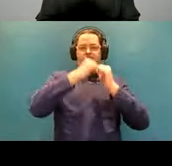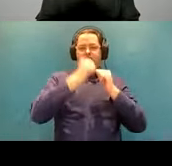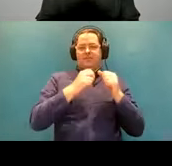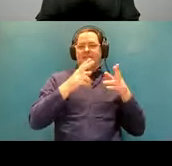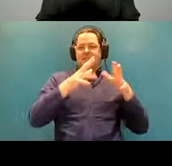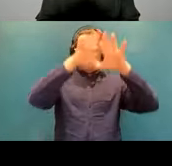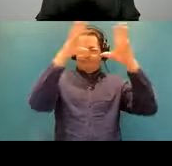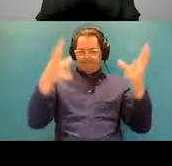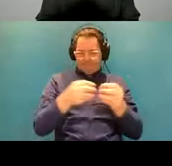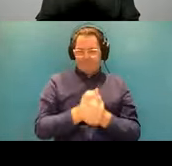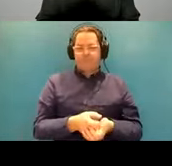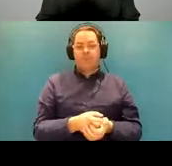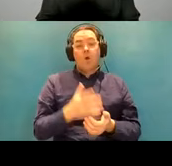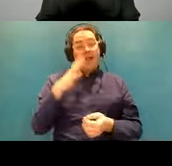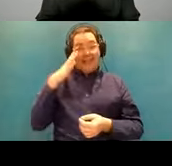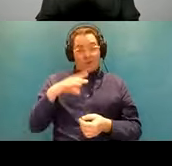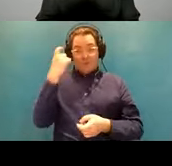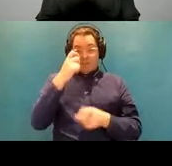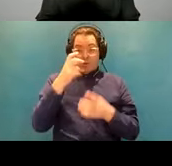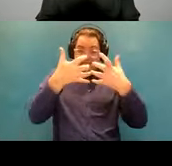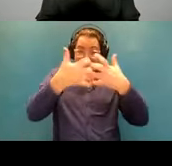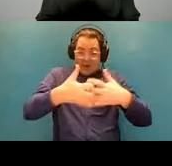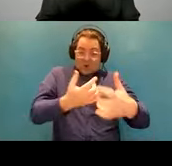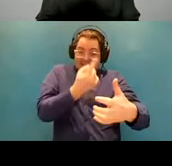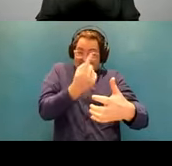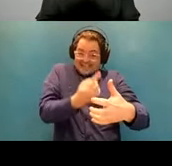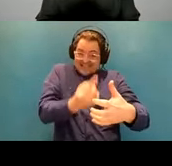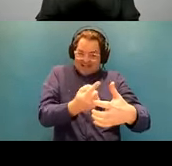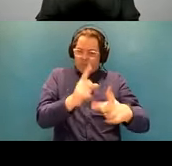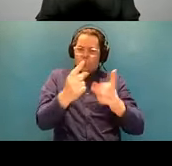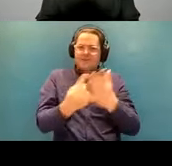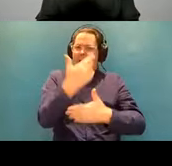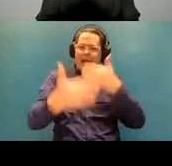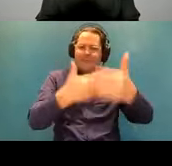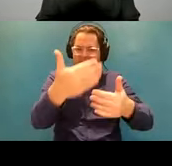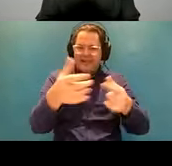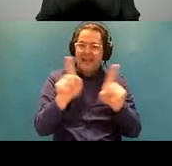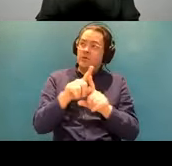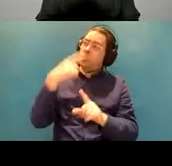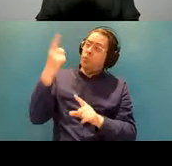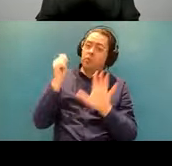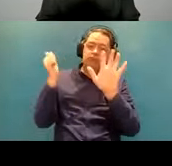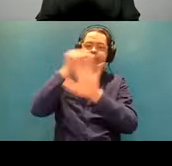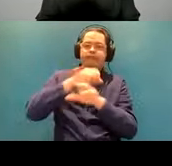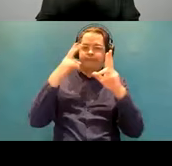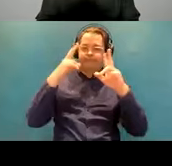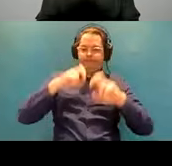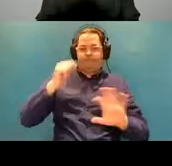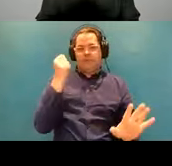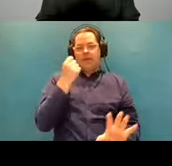technology in our perspectives and technologists. And we need to get to grips with the political economy